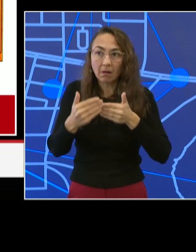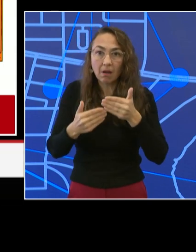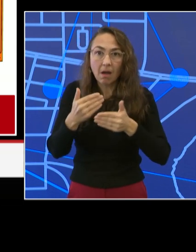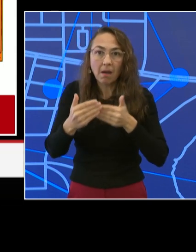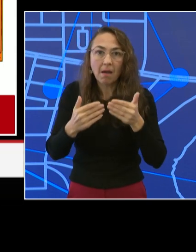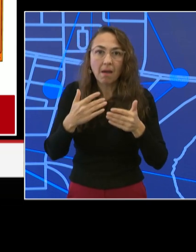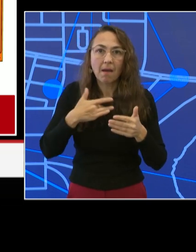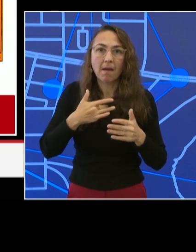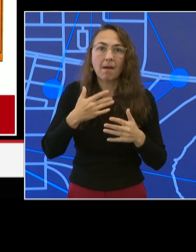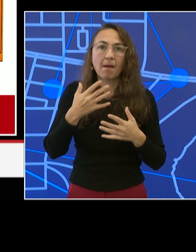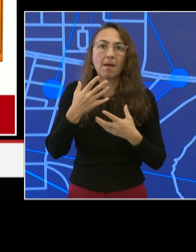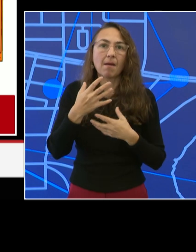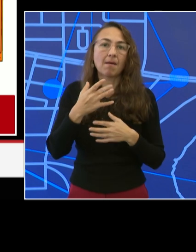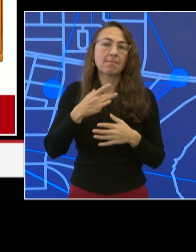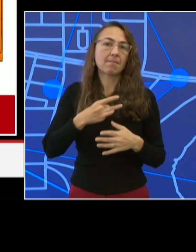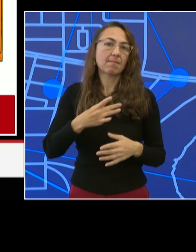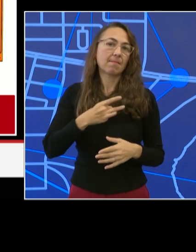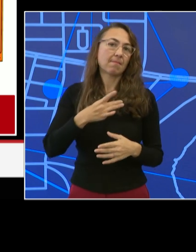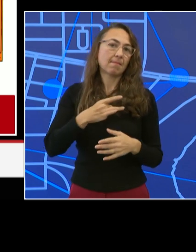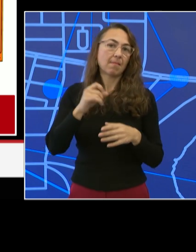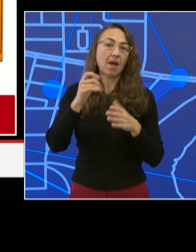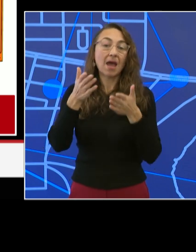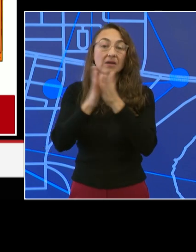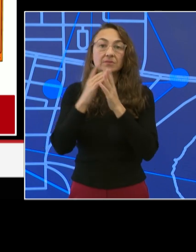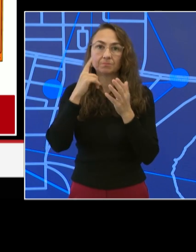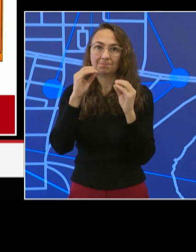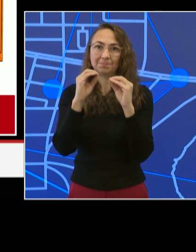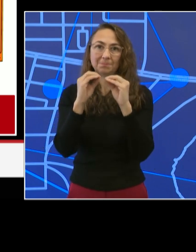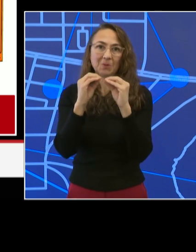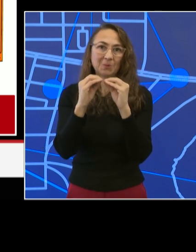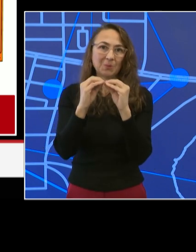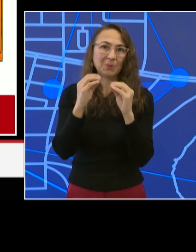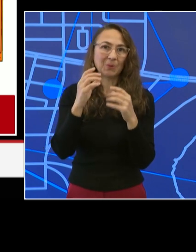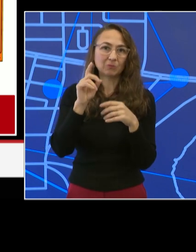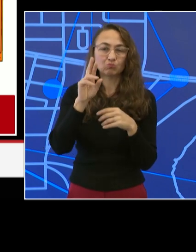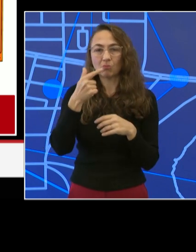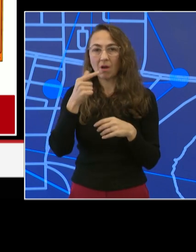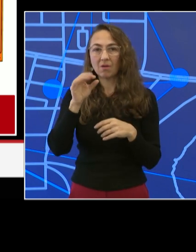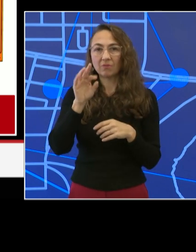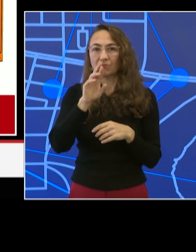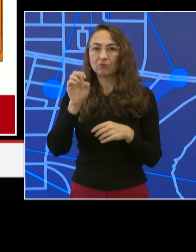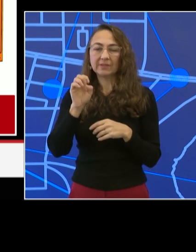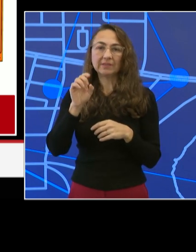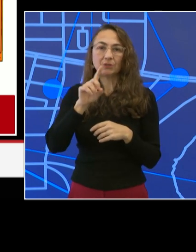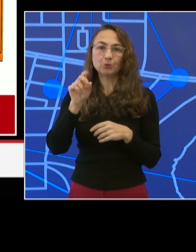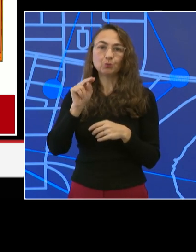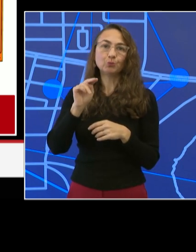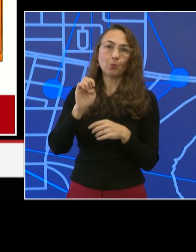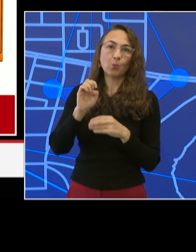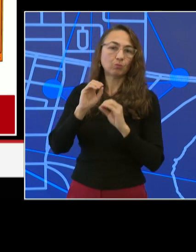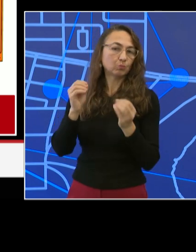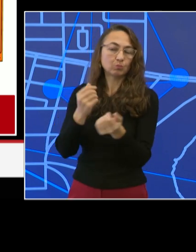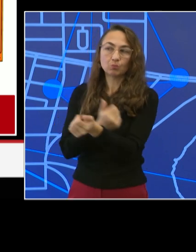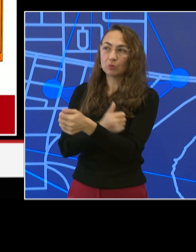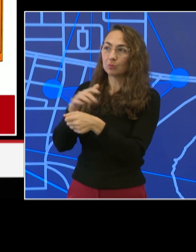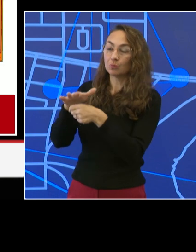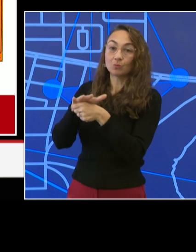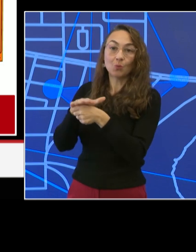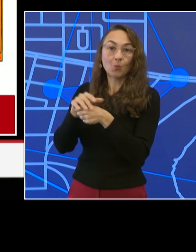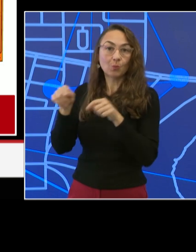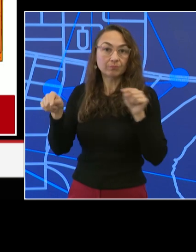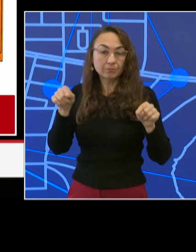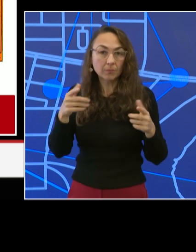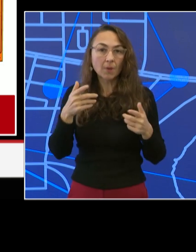presence for drug-free zones across the city. As required by this legislation, each time a drug-free zone is established,